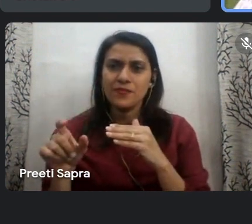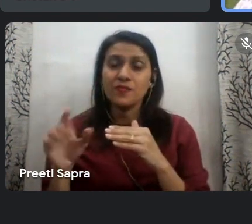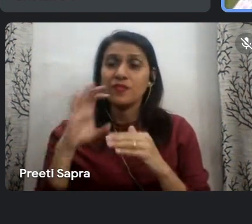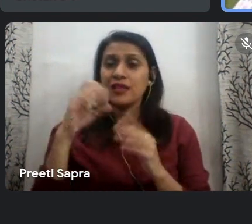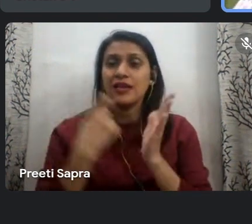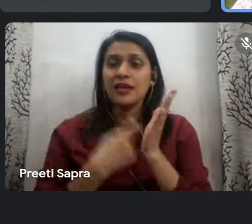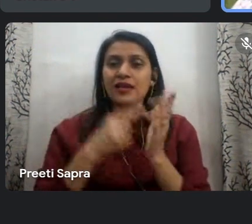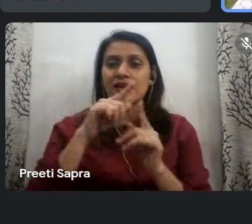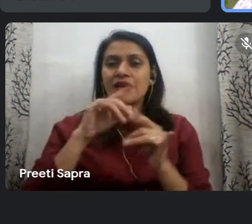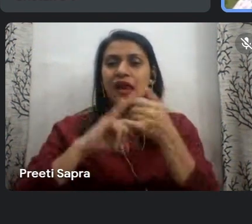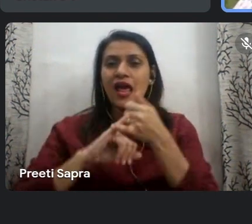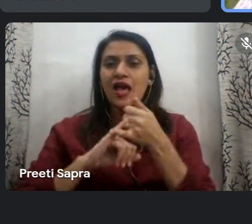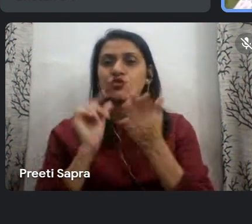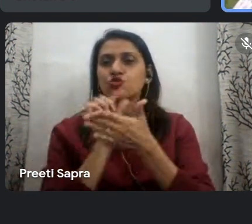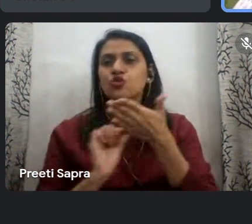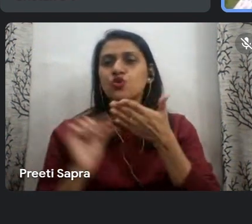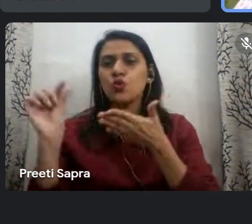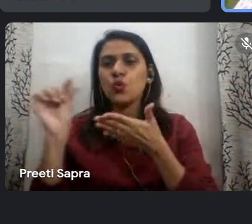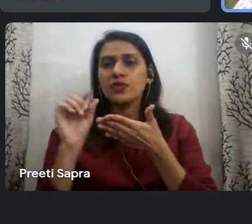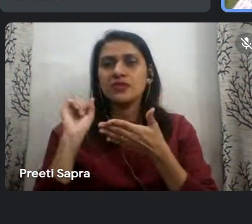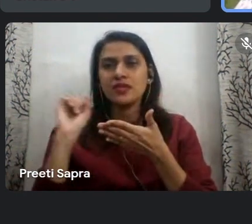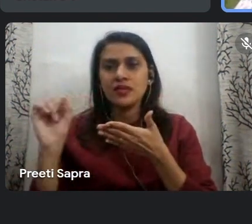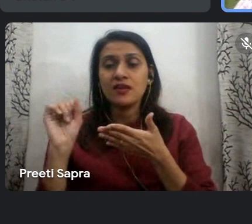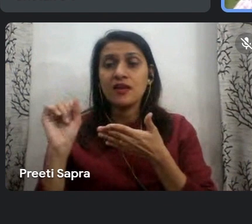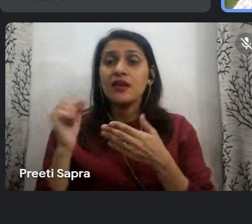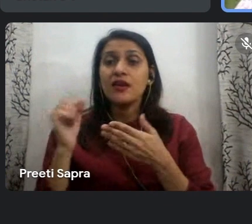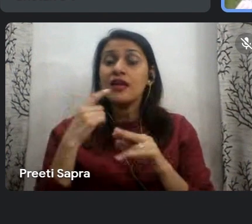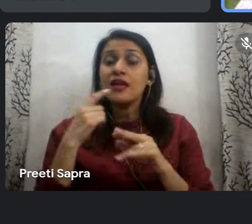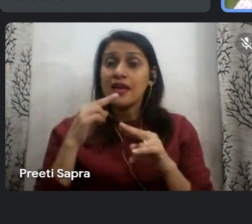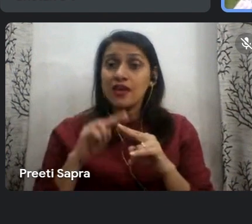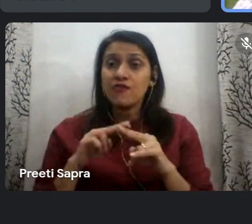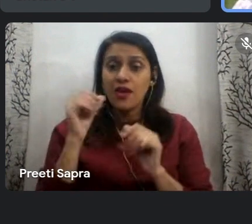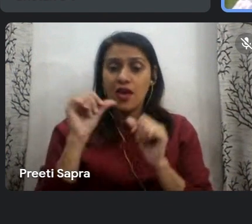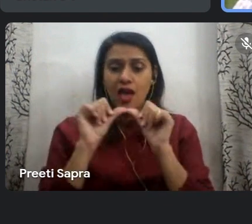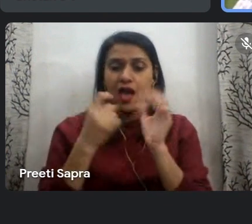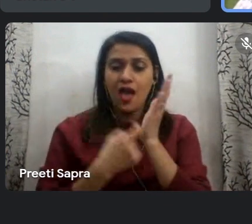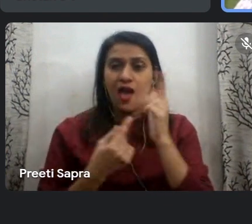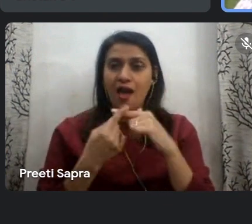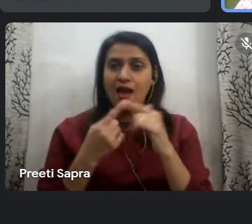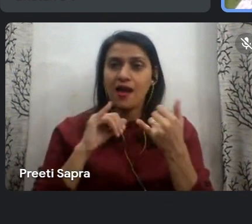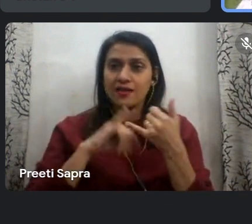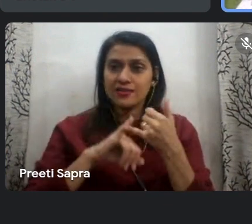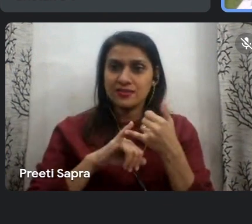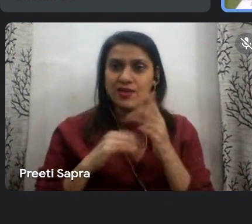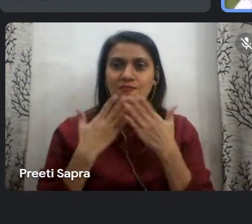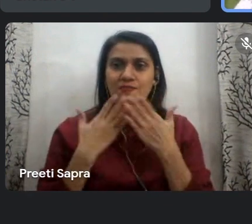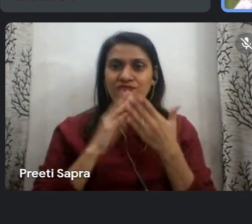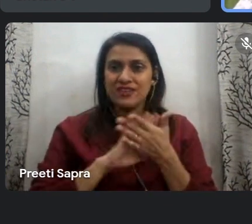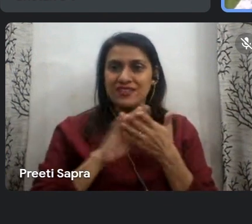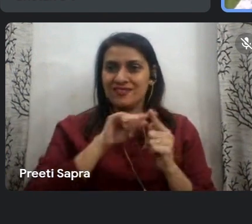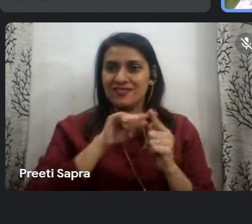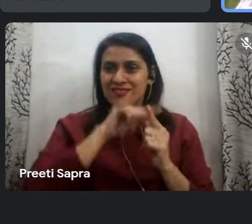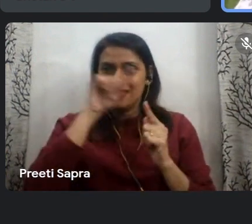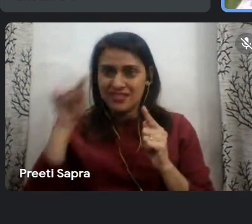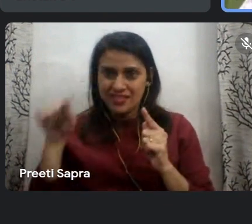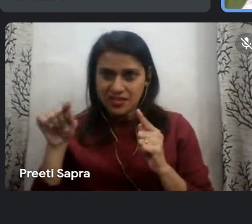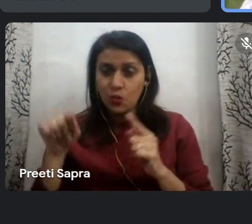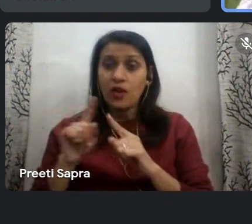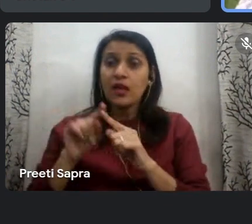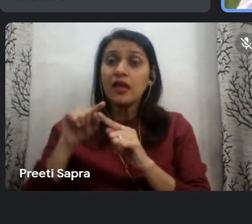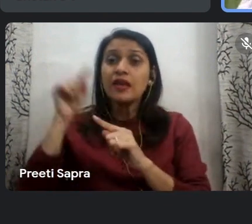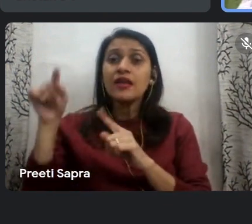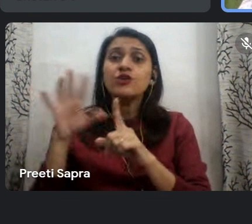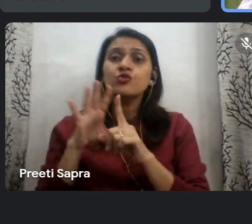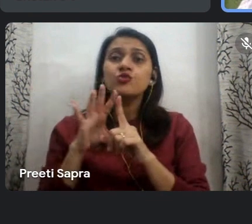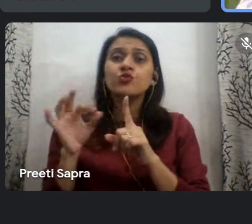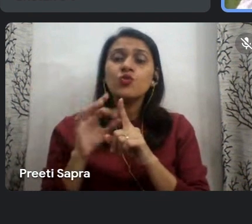people expect you to, especially if you're doing an arts course, the examiner on the other hand has a weighing scale next to them, right? It's based